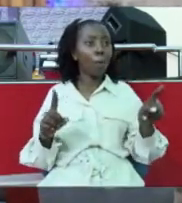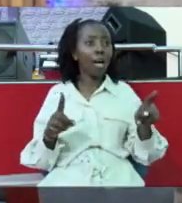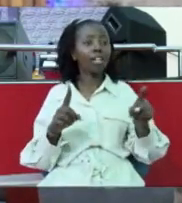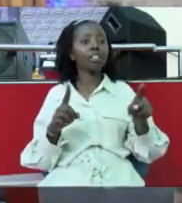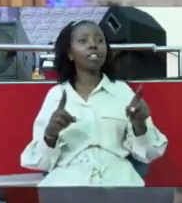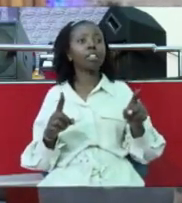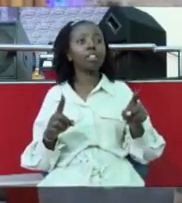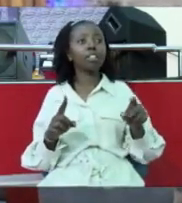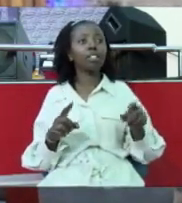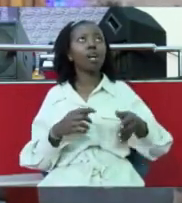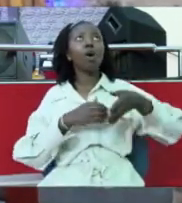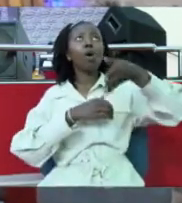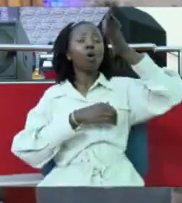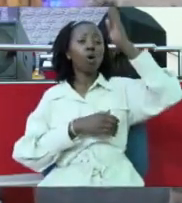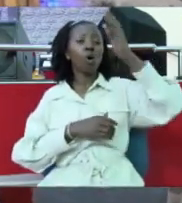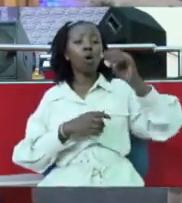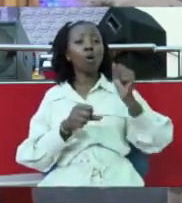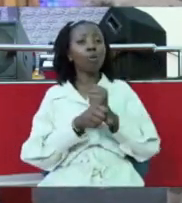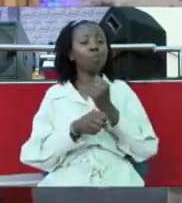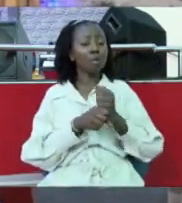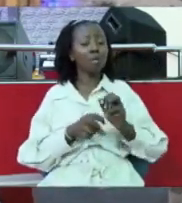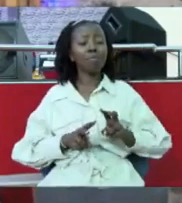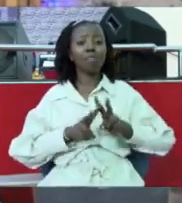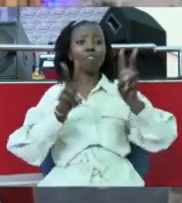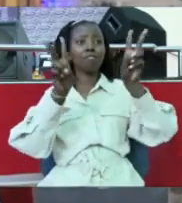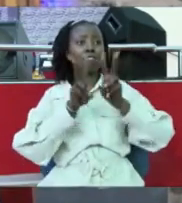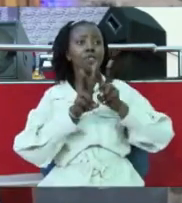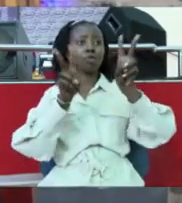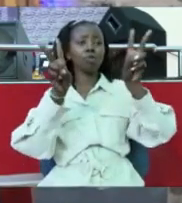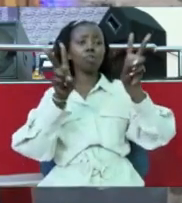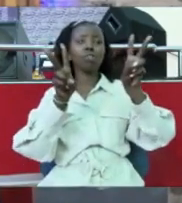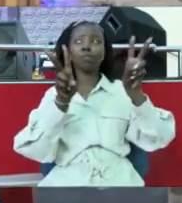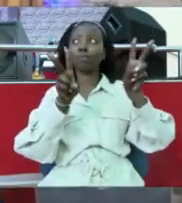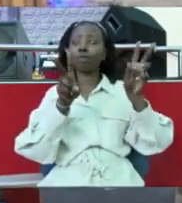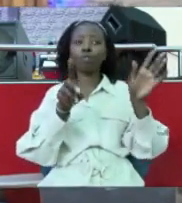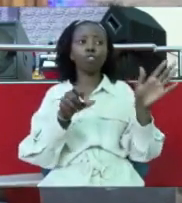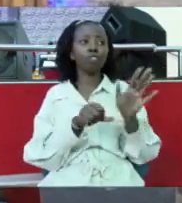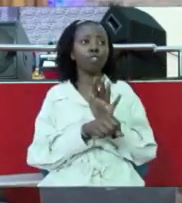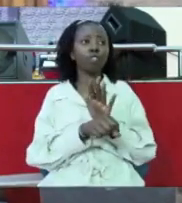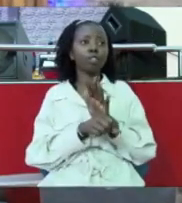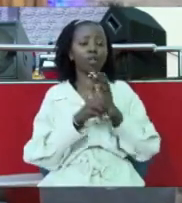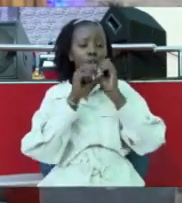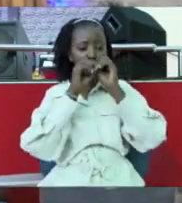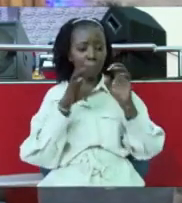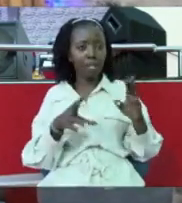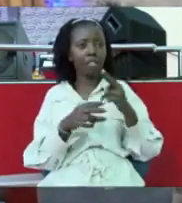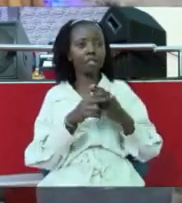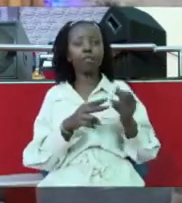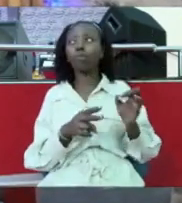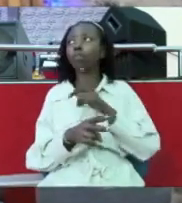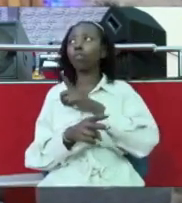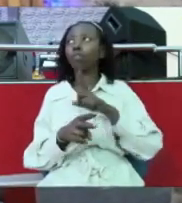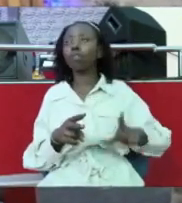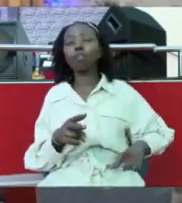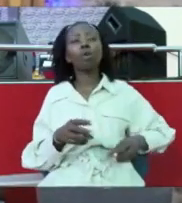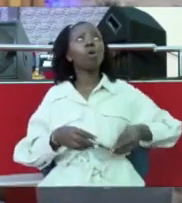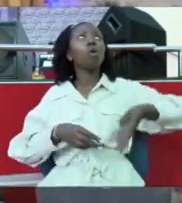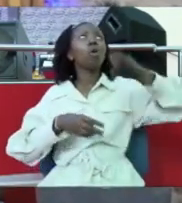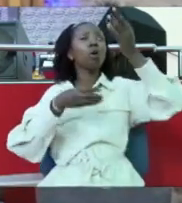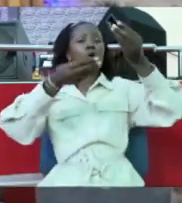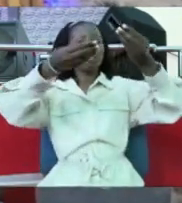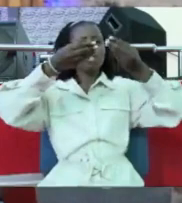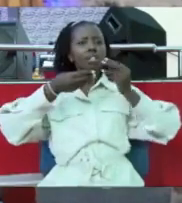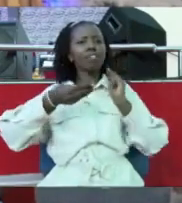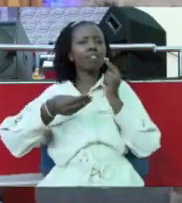has prospered me. Ni ukweli ya kwamba Mungu ameninawirisha. Blessed be the name of the Lord. Amen. God has given us